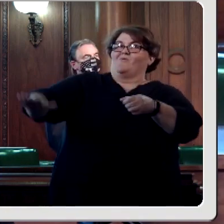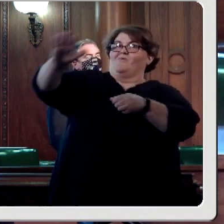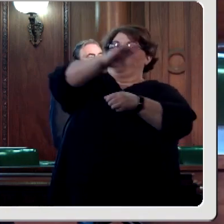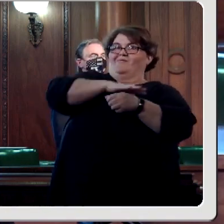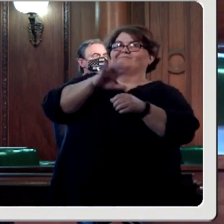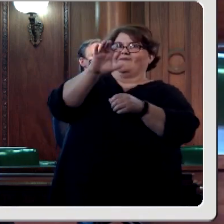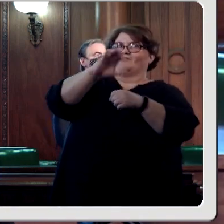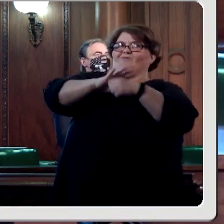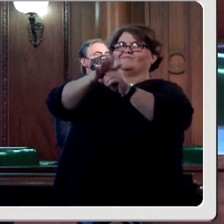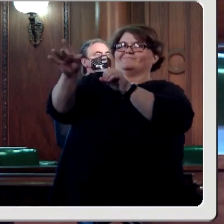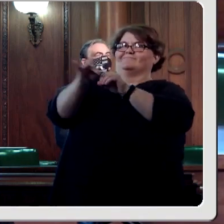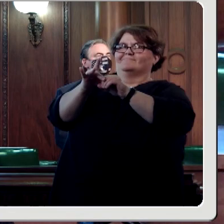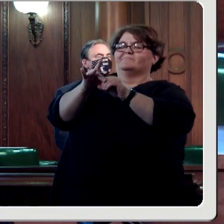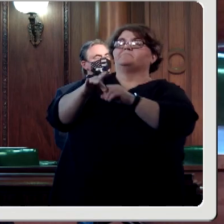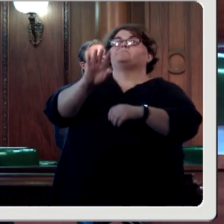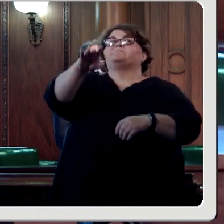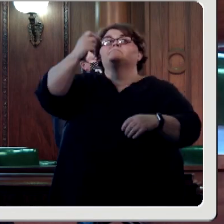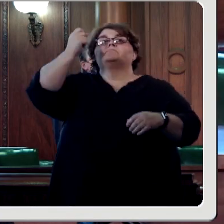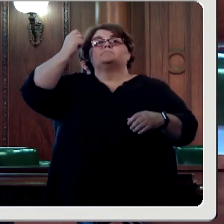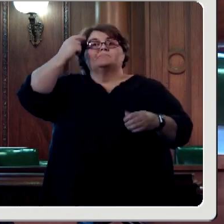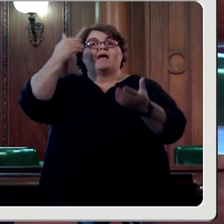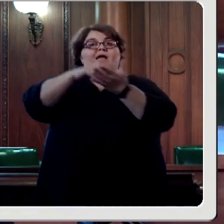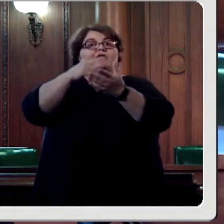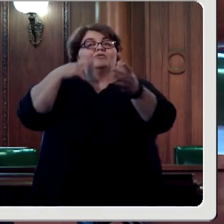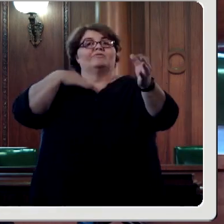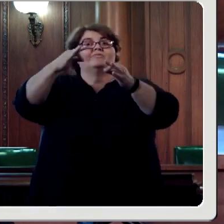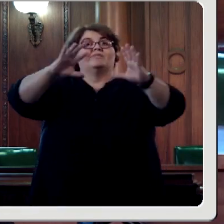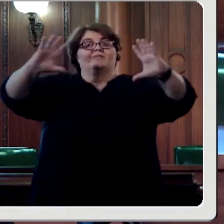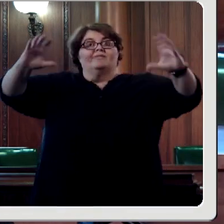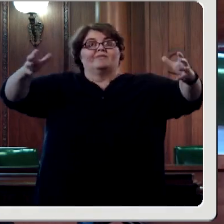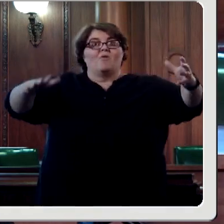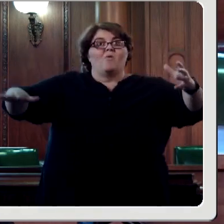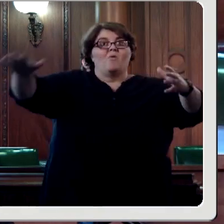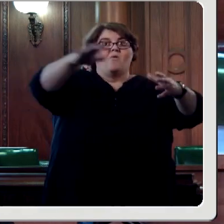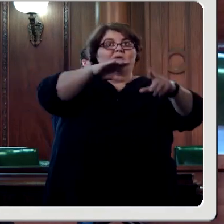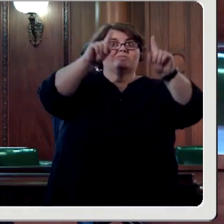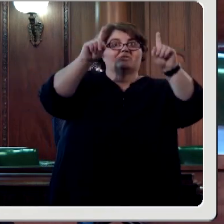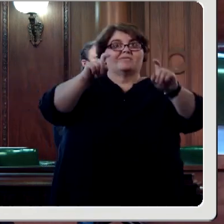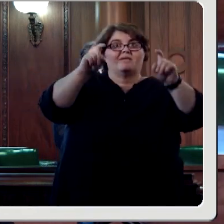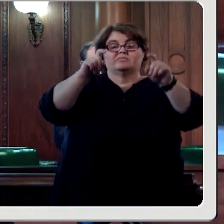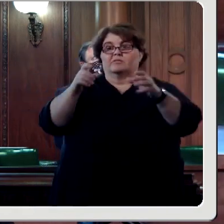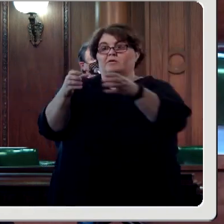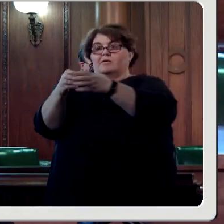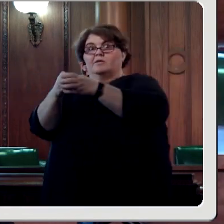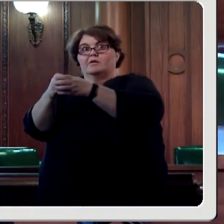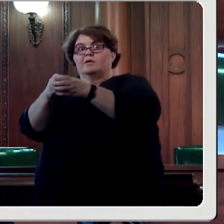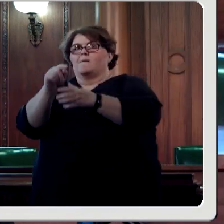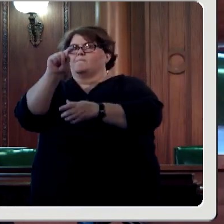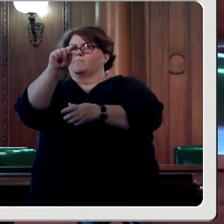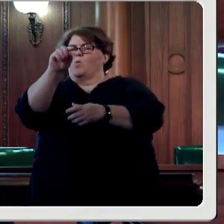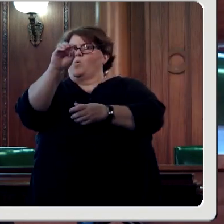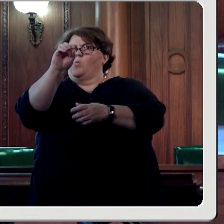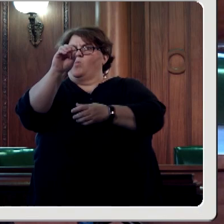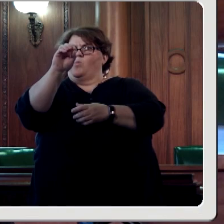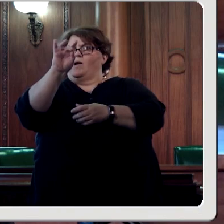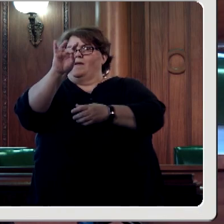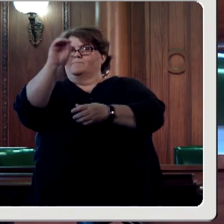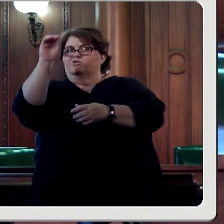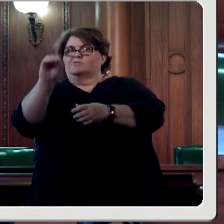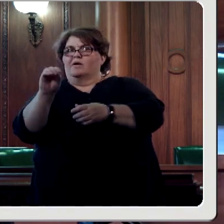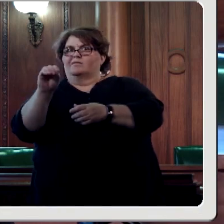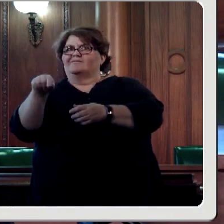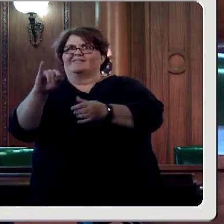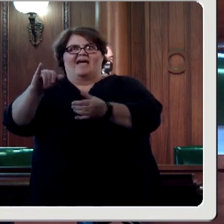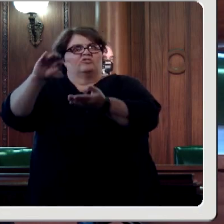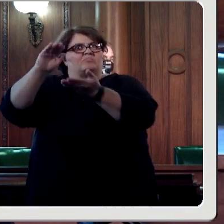slightly. It had gone from 0.8 up to 1.2 and now is remaining about 1%. But